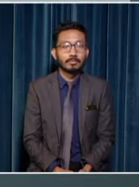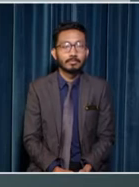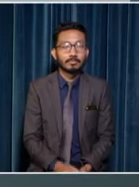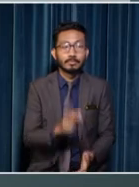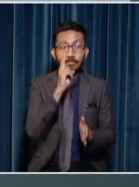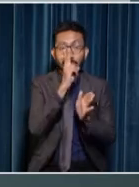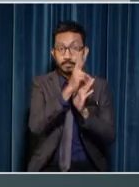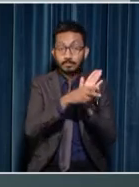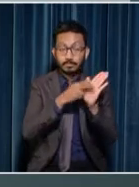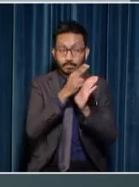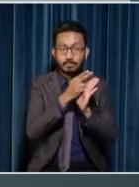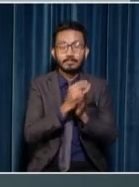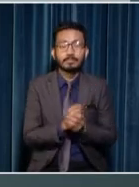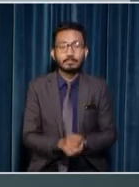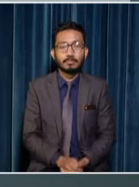3 hours,